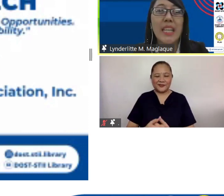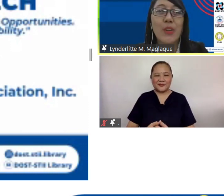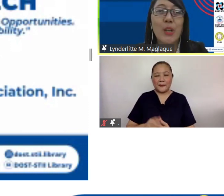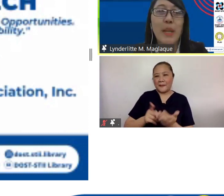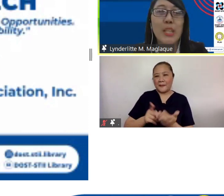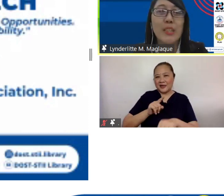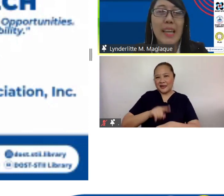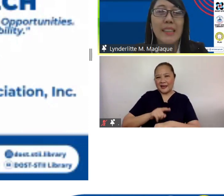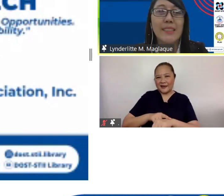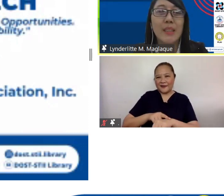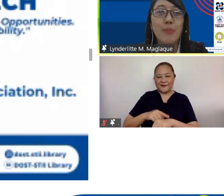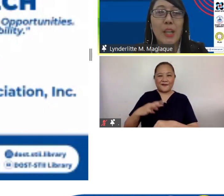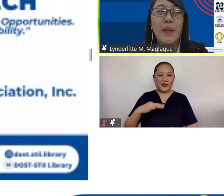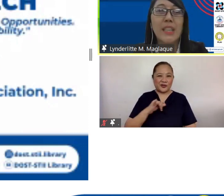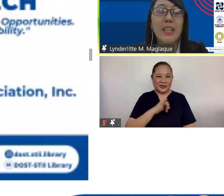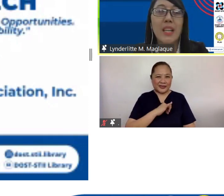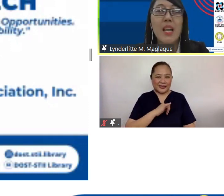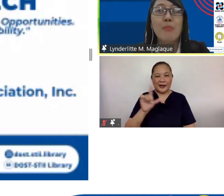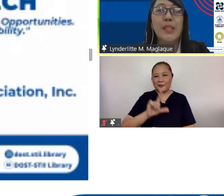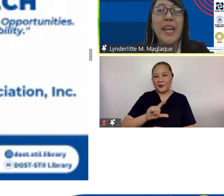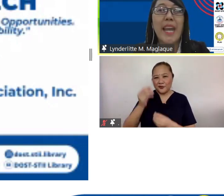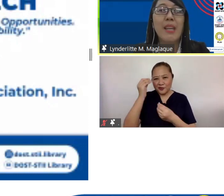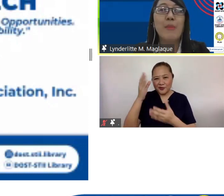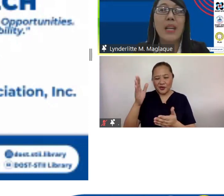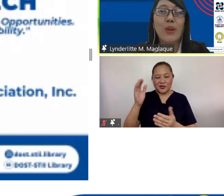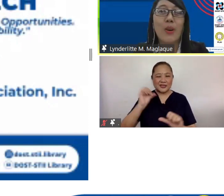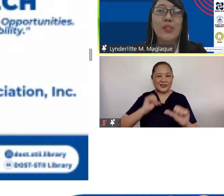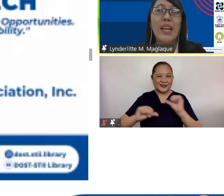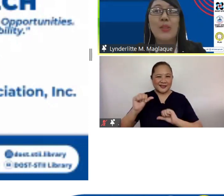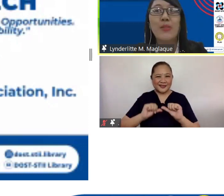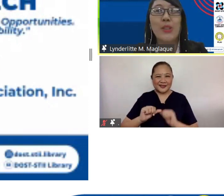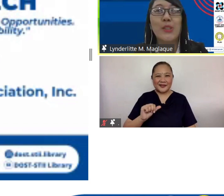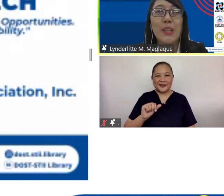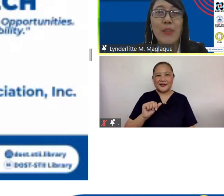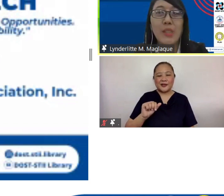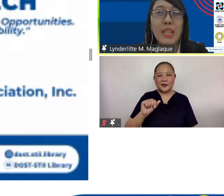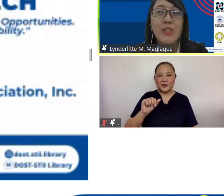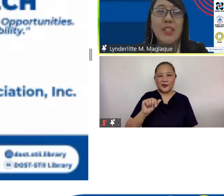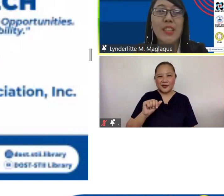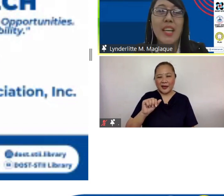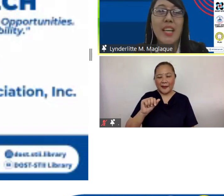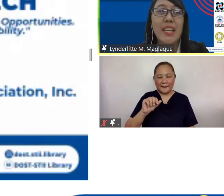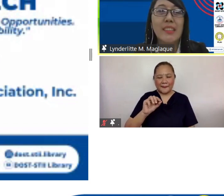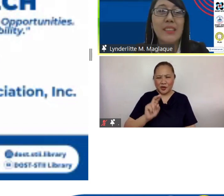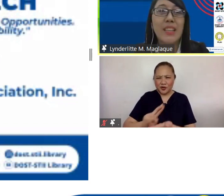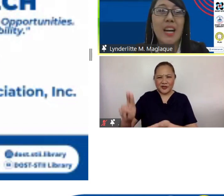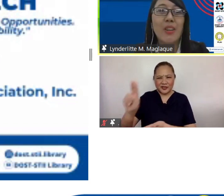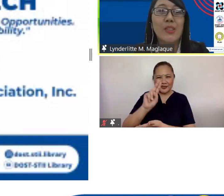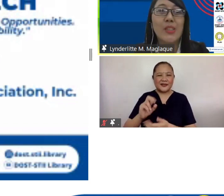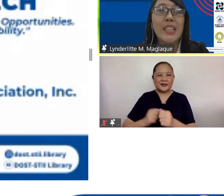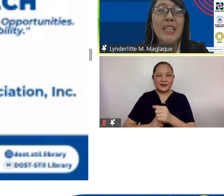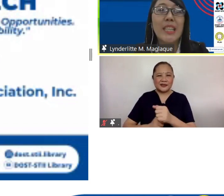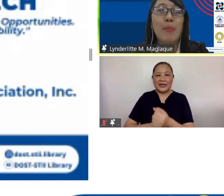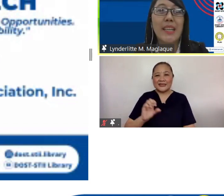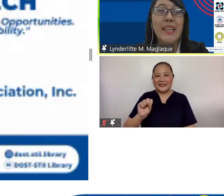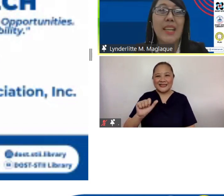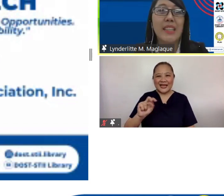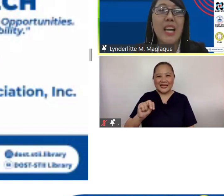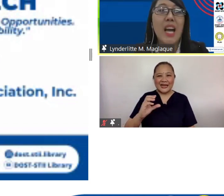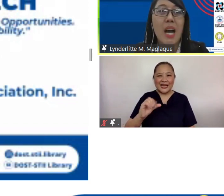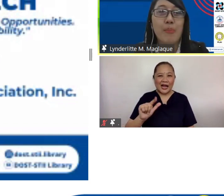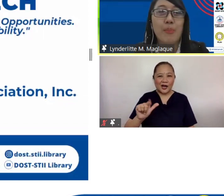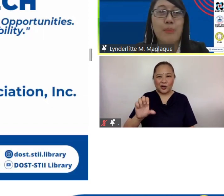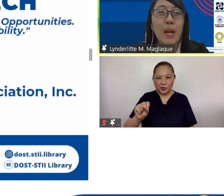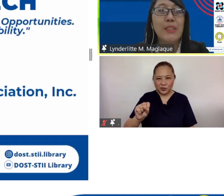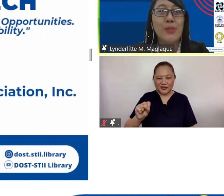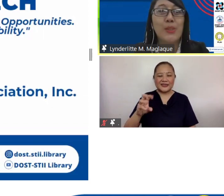and Information Science Department, Virgen Milagrosa University Foundation in San Carlos City, Pangasinan,